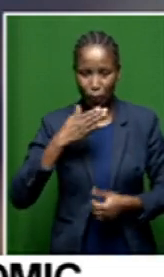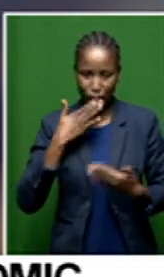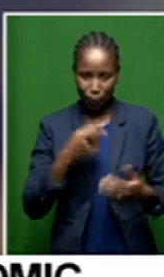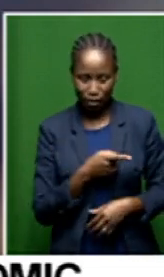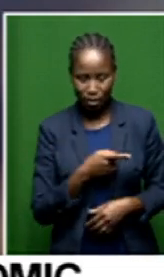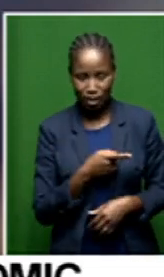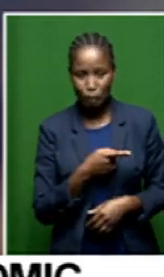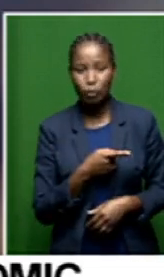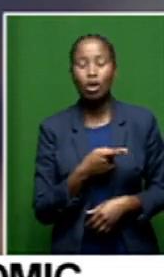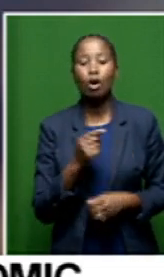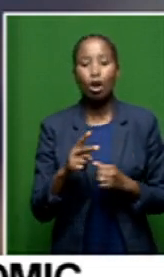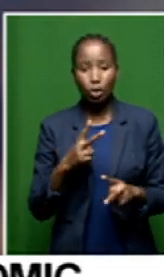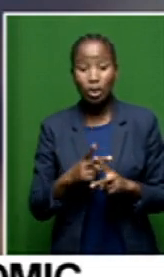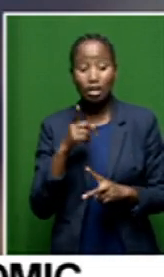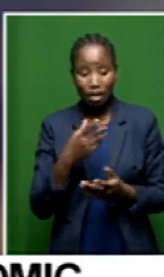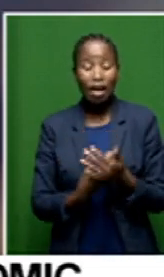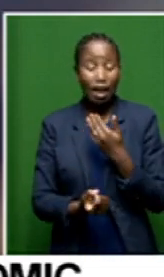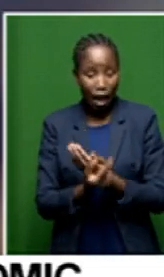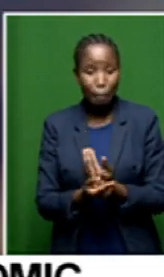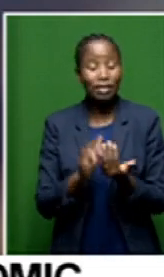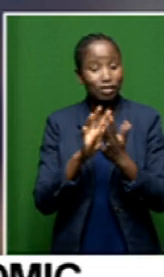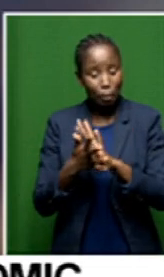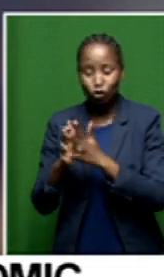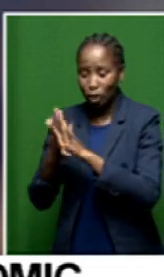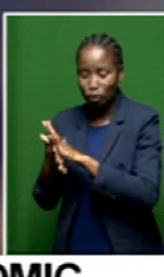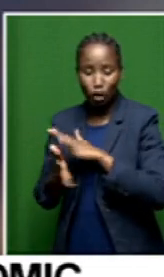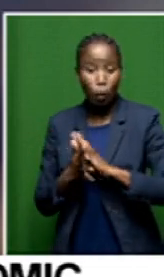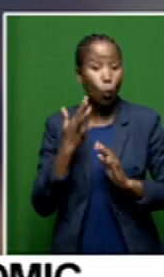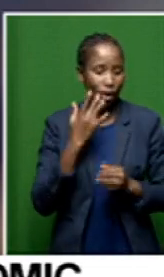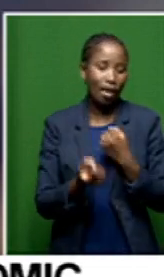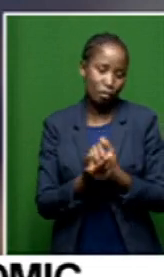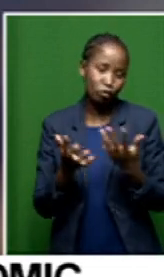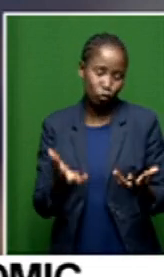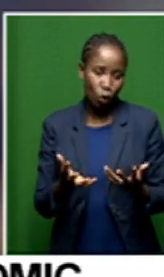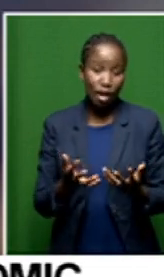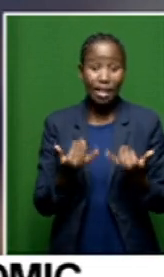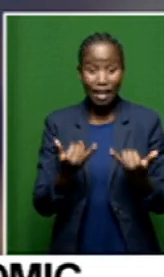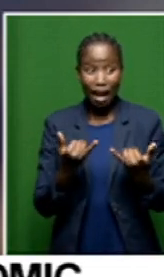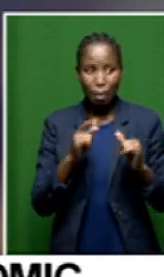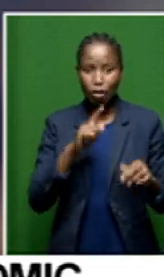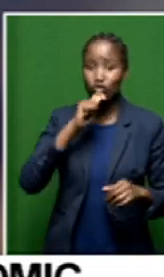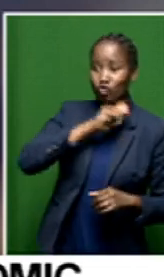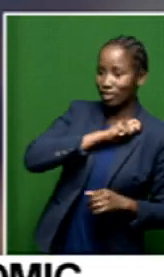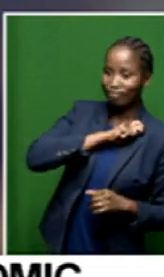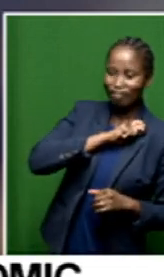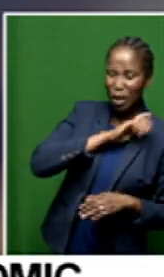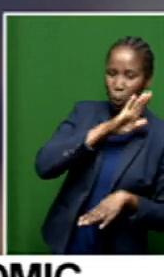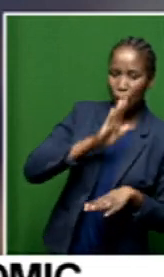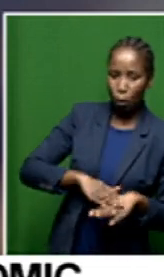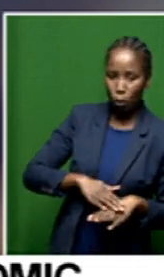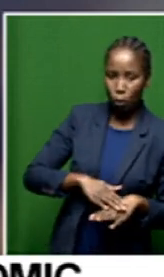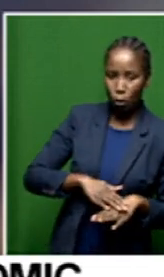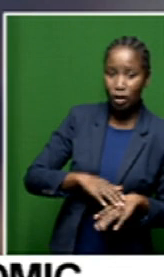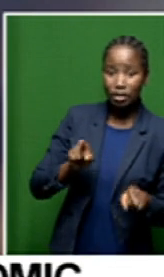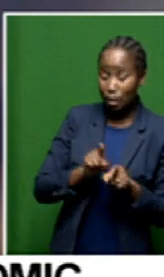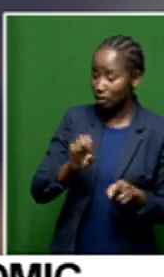social fabric that gets damaged every time this process kind of takes place. There becomes mistrust and distrust between us as South